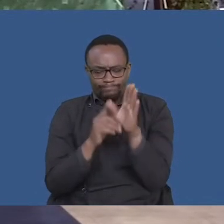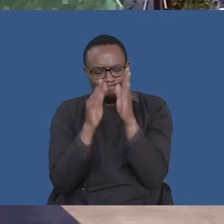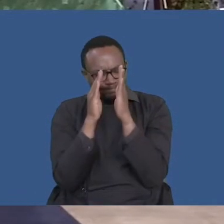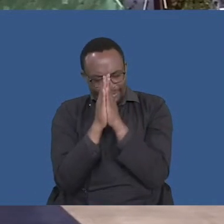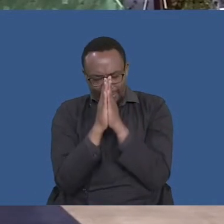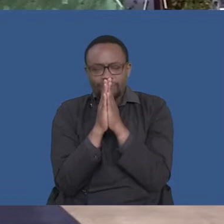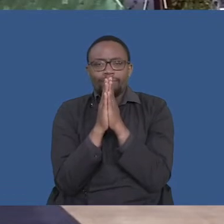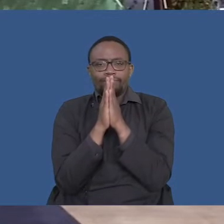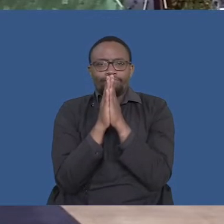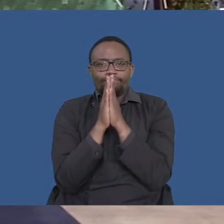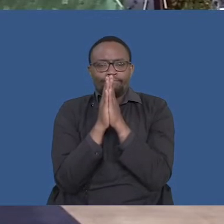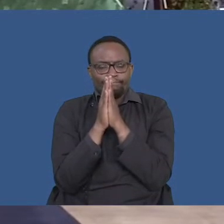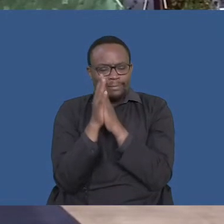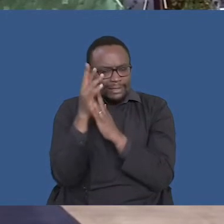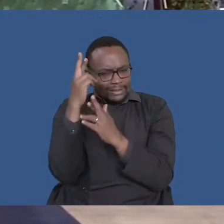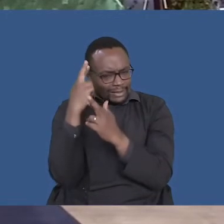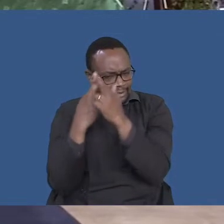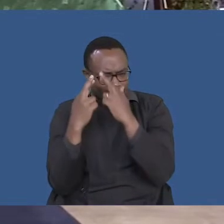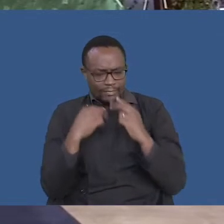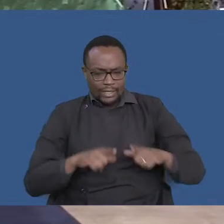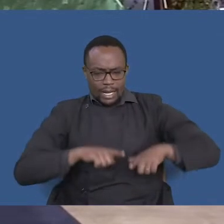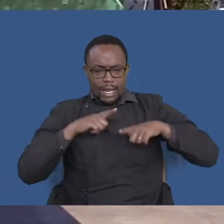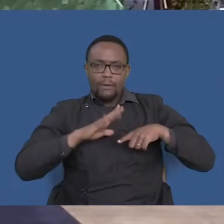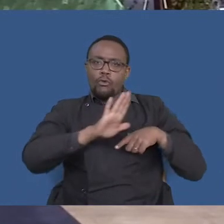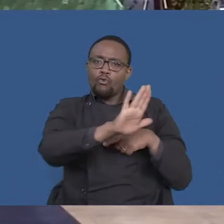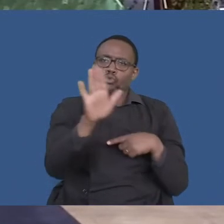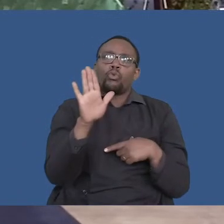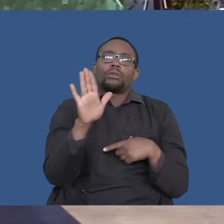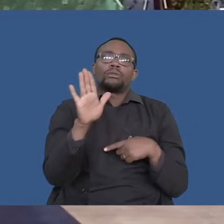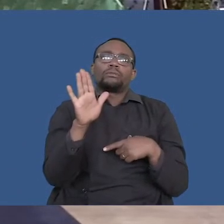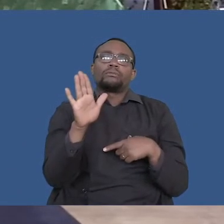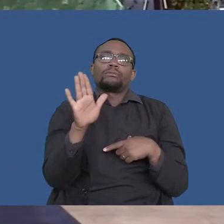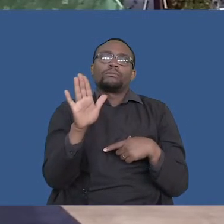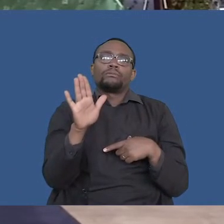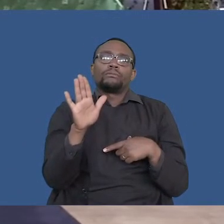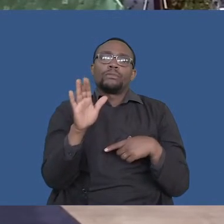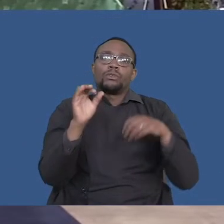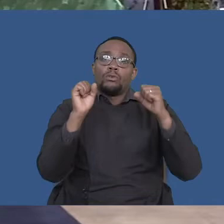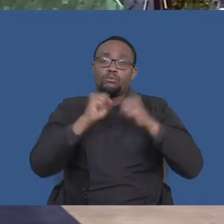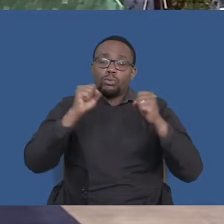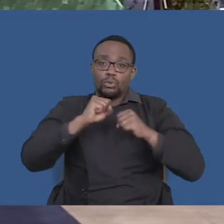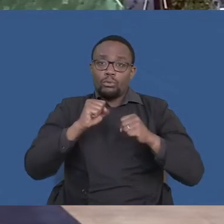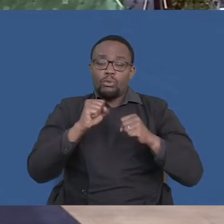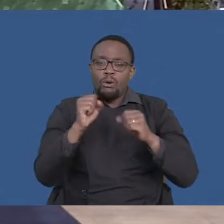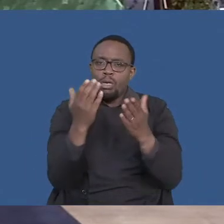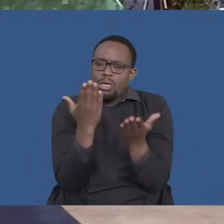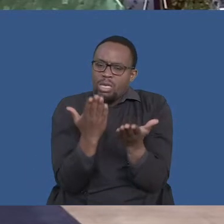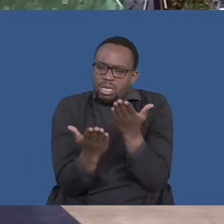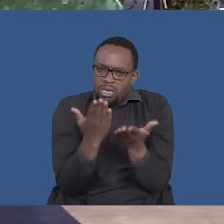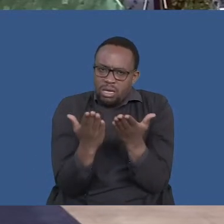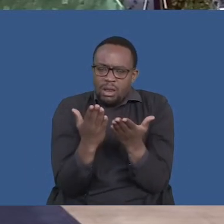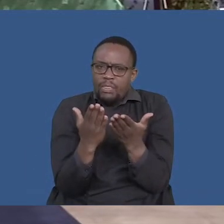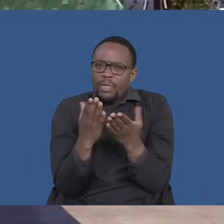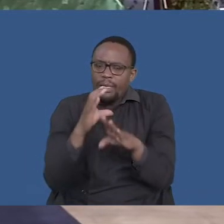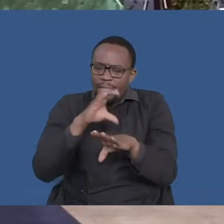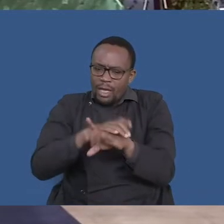closet, meditate on your life, reflect on your life, and let it be that whatever you come